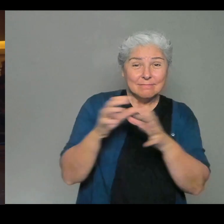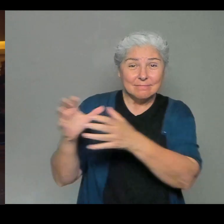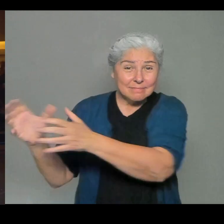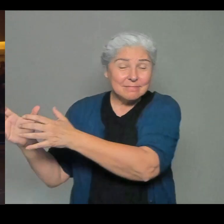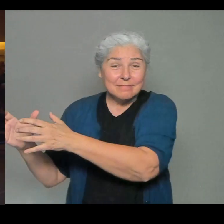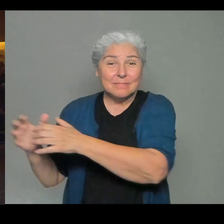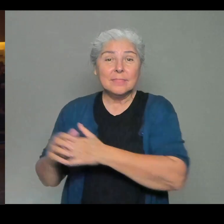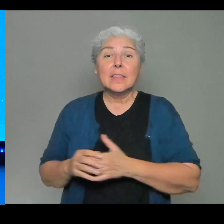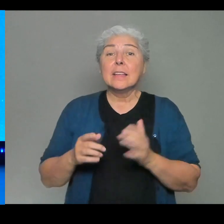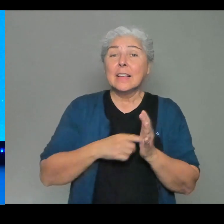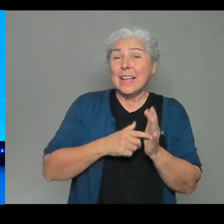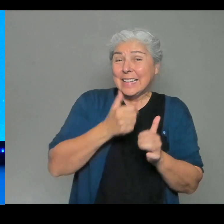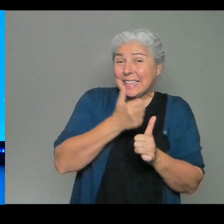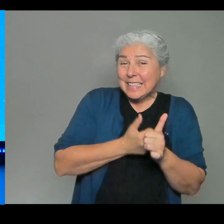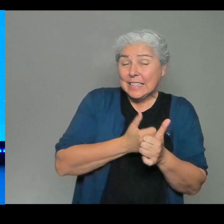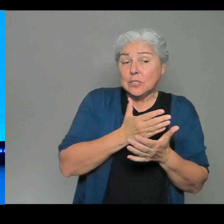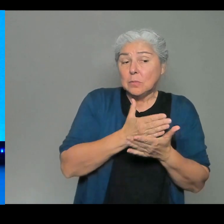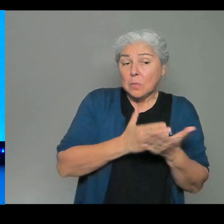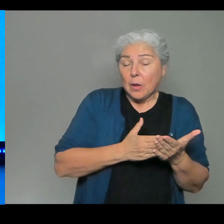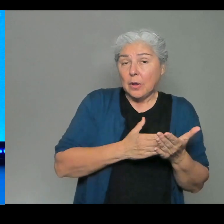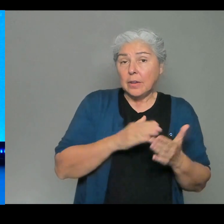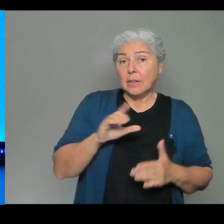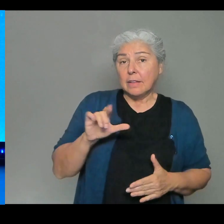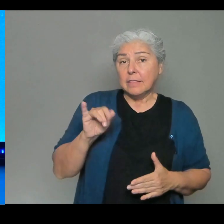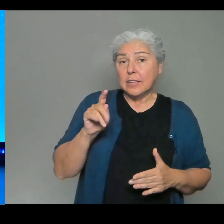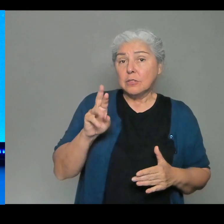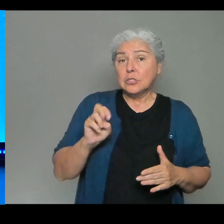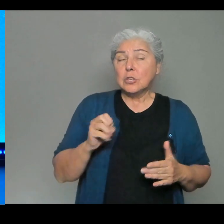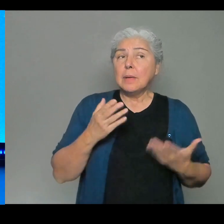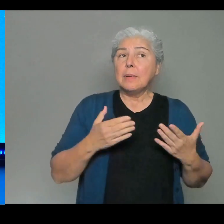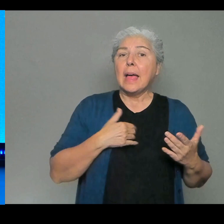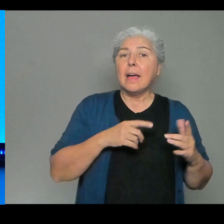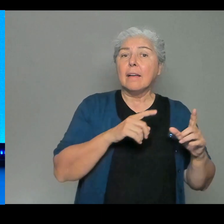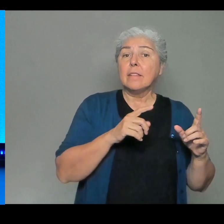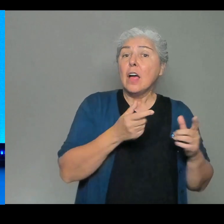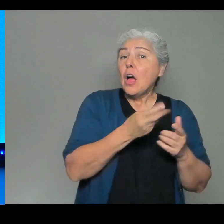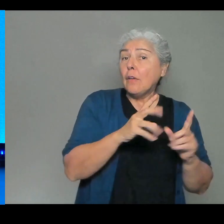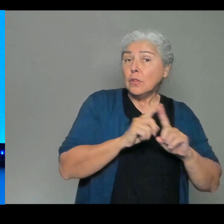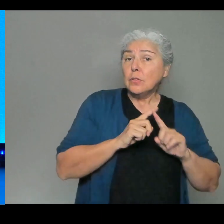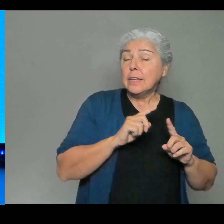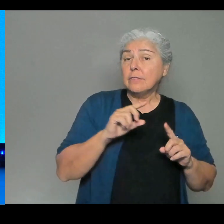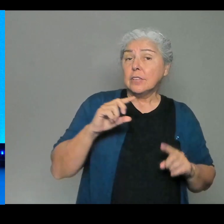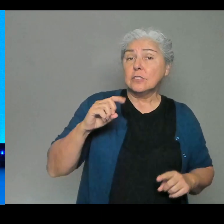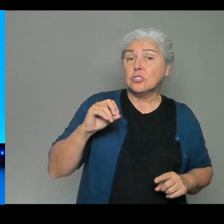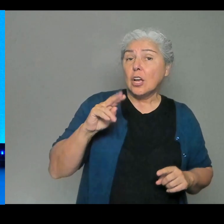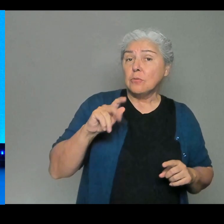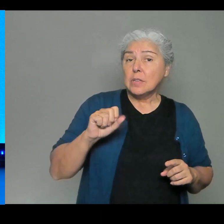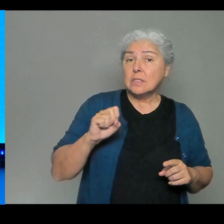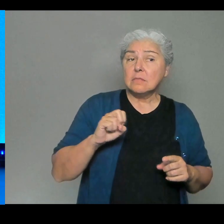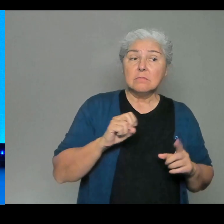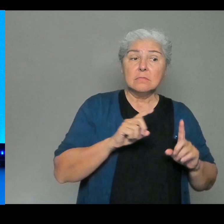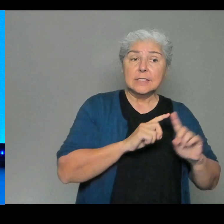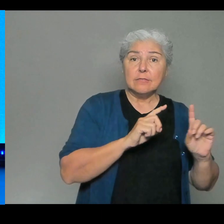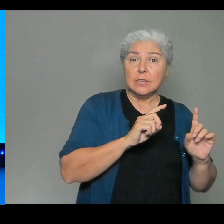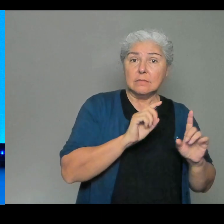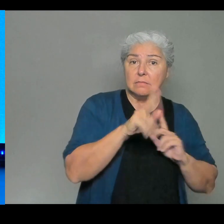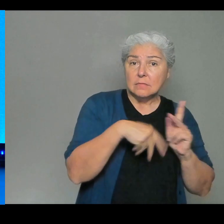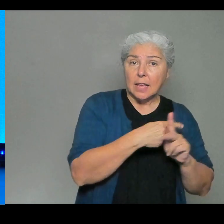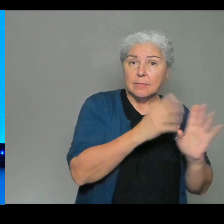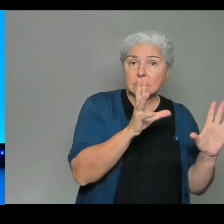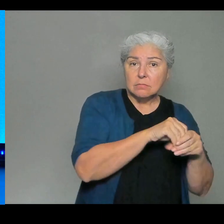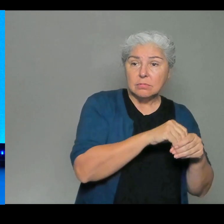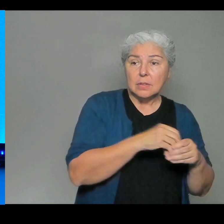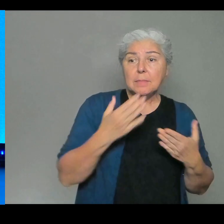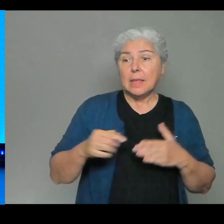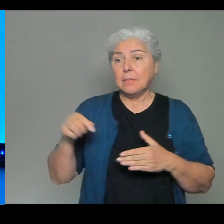And sometimes each piece of literature may have a combination of genres in it, or each one may be